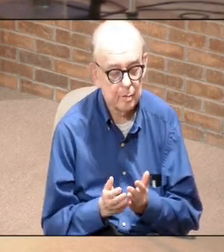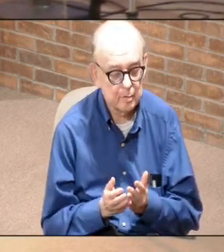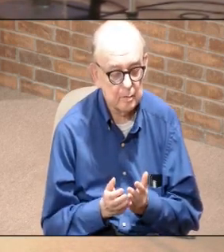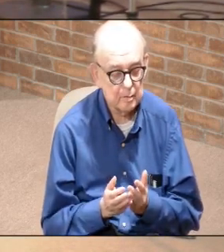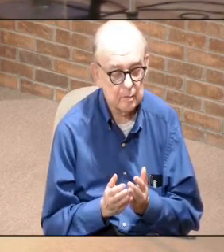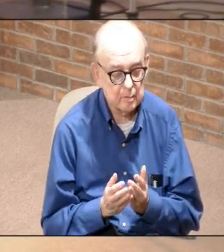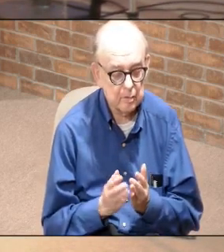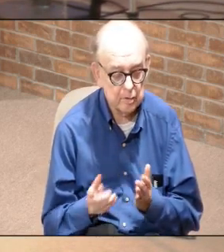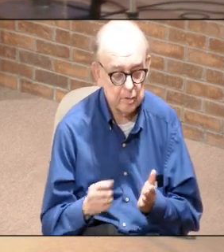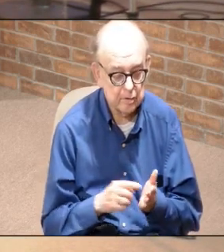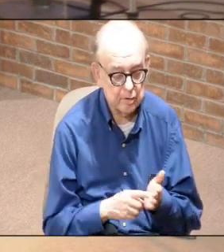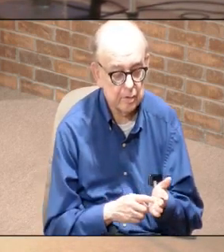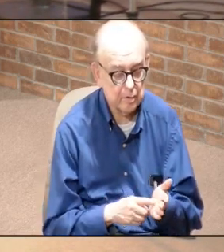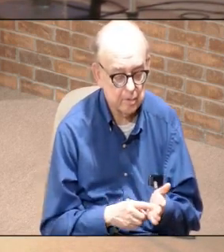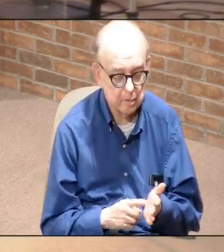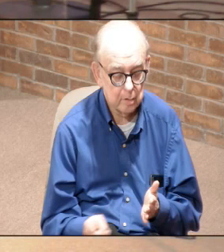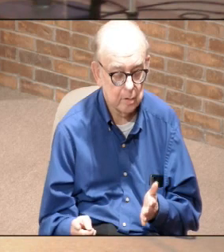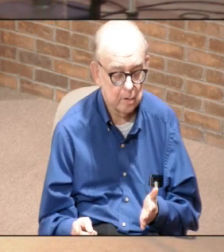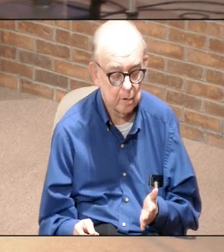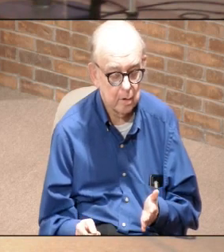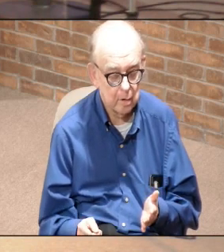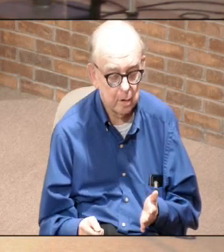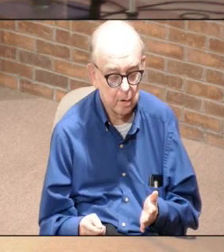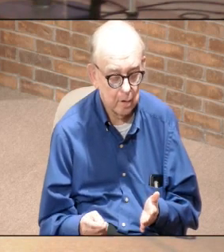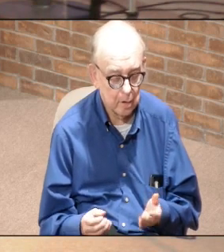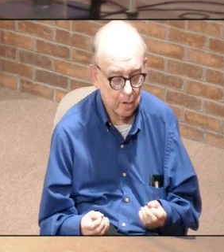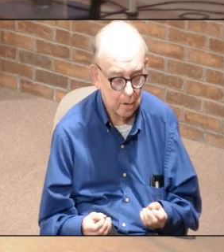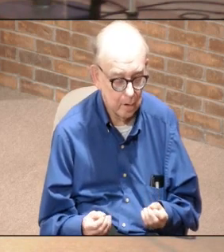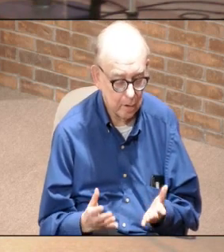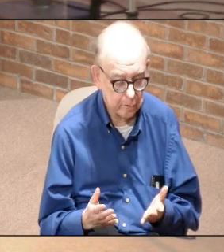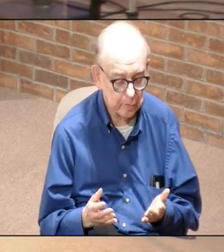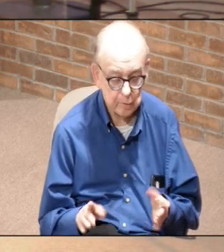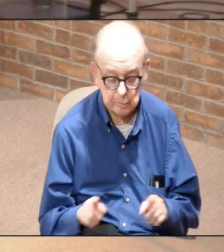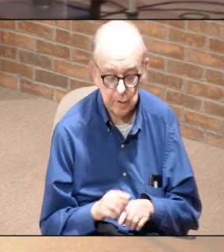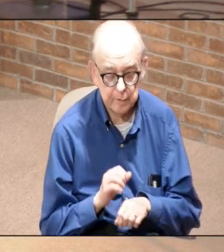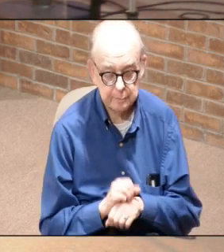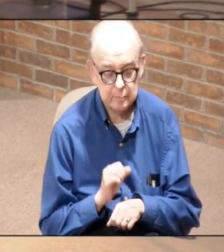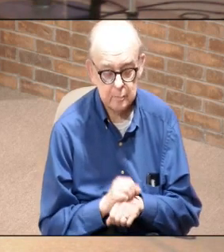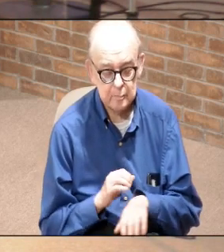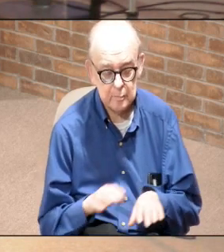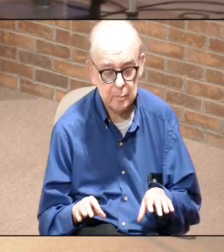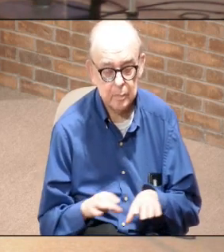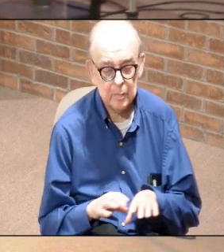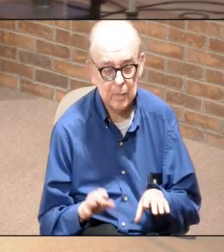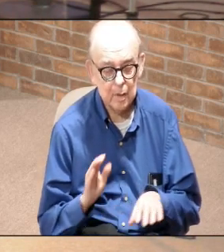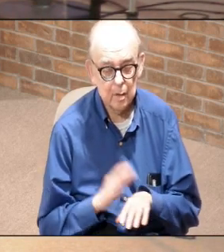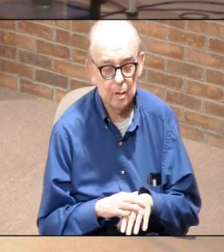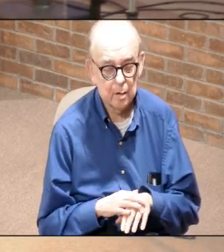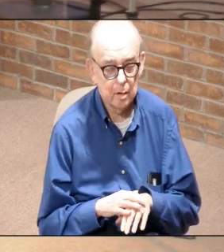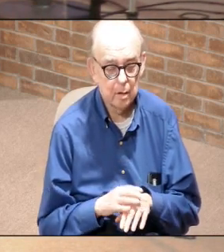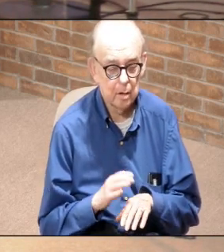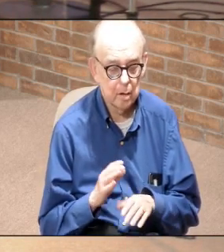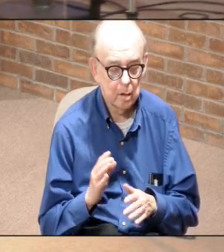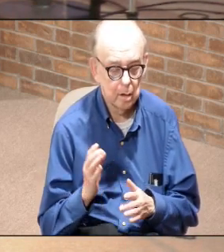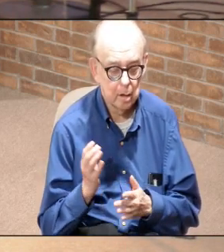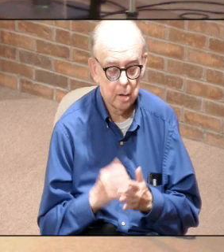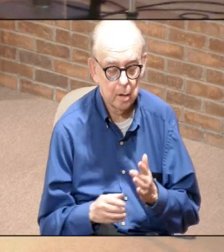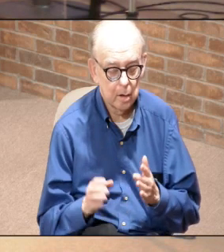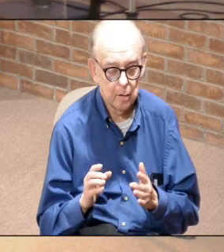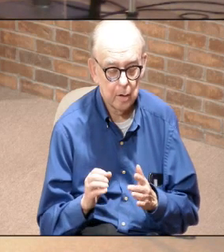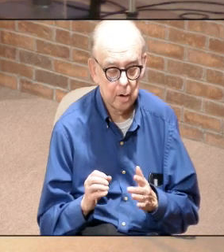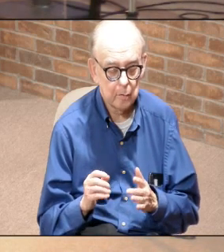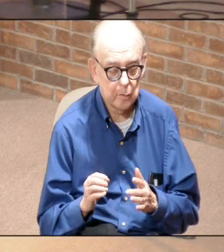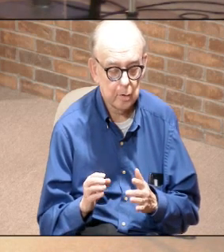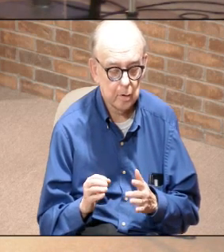displayed. There is as much work done on the artwork on the